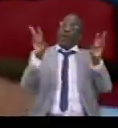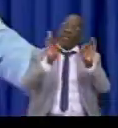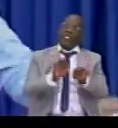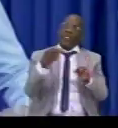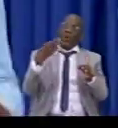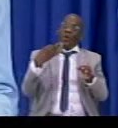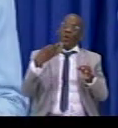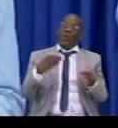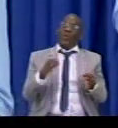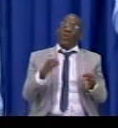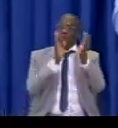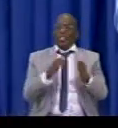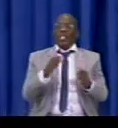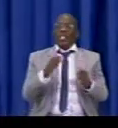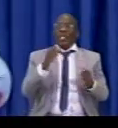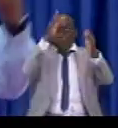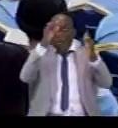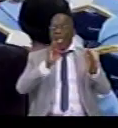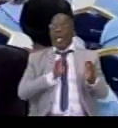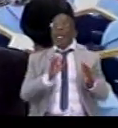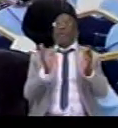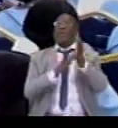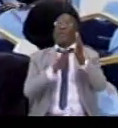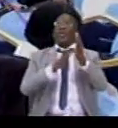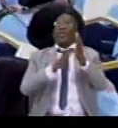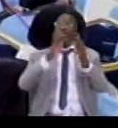praise your name, you are worthy of praise.